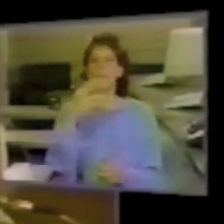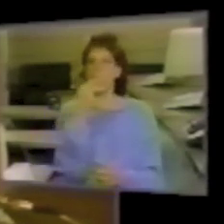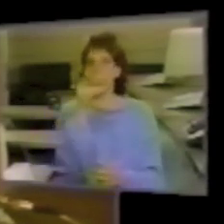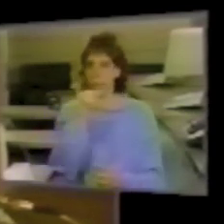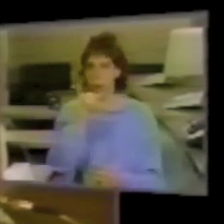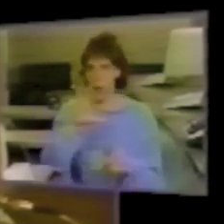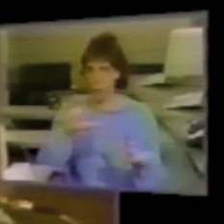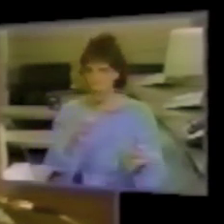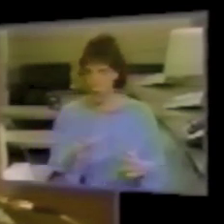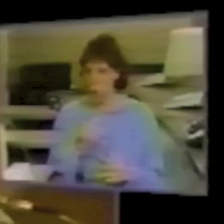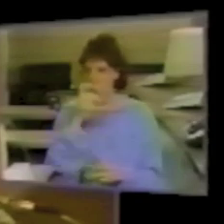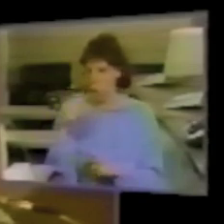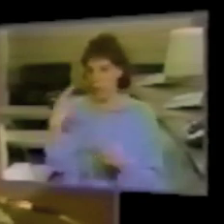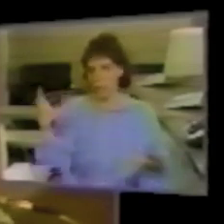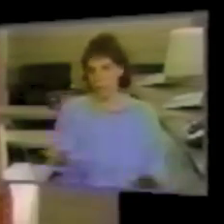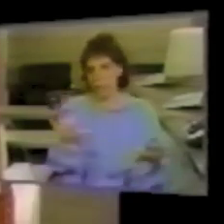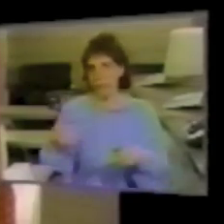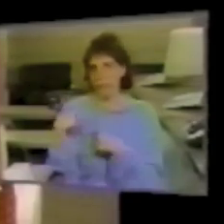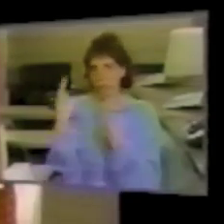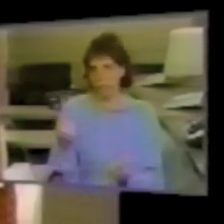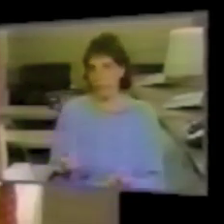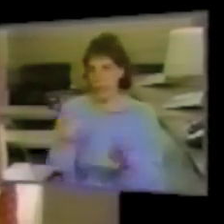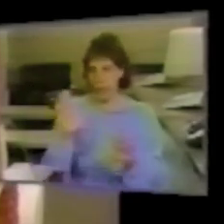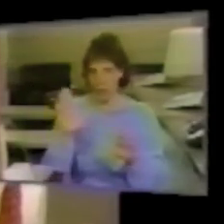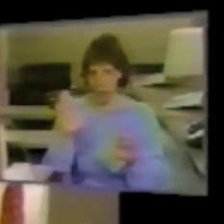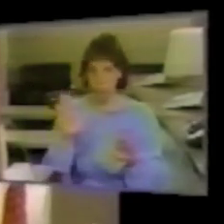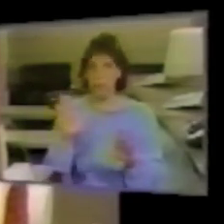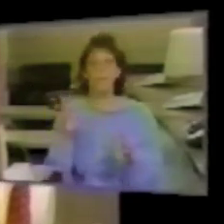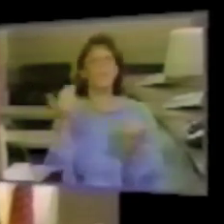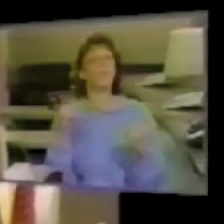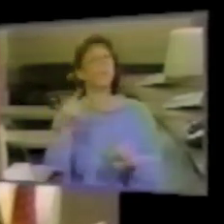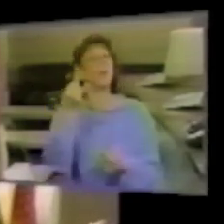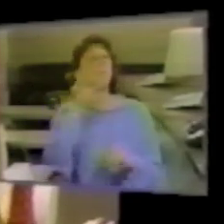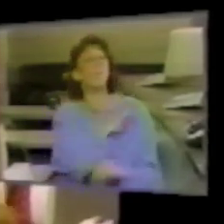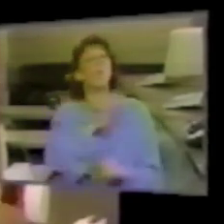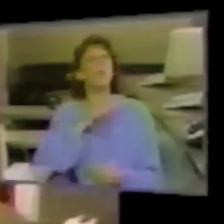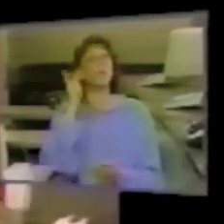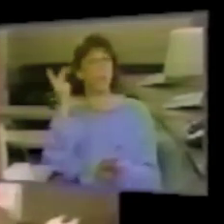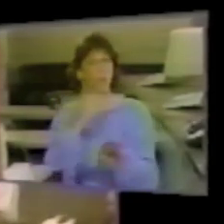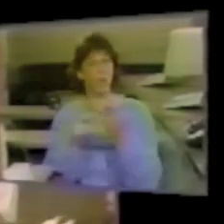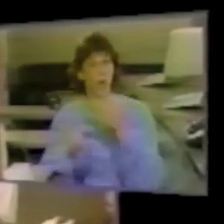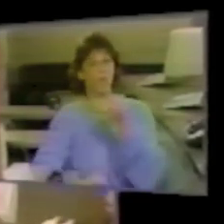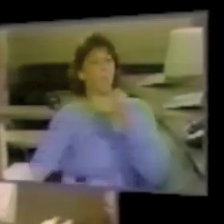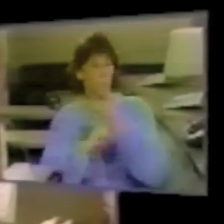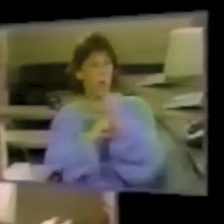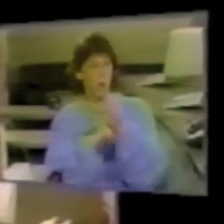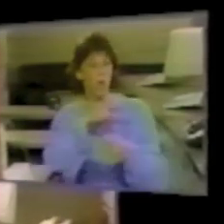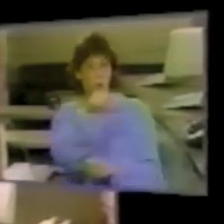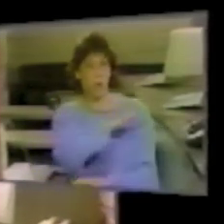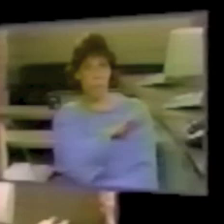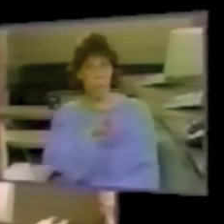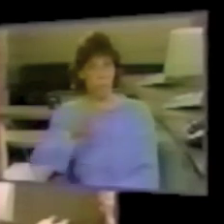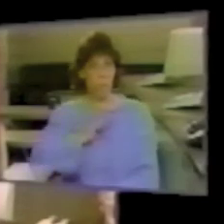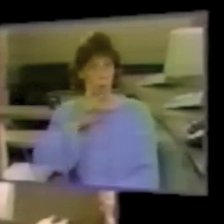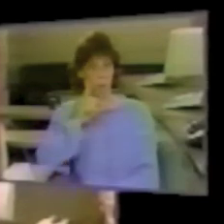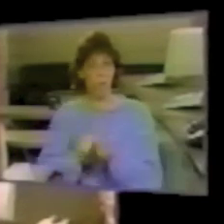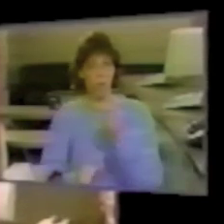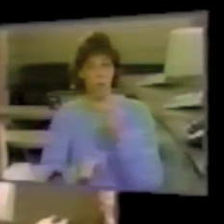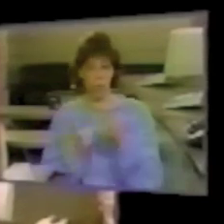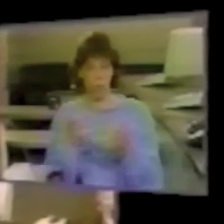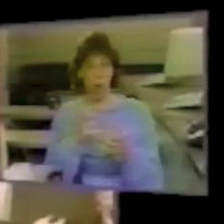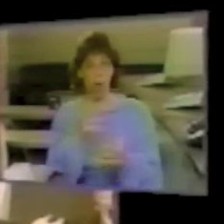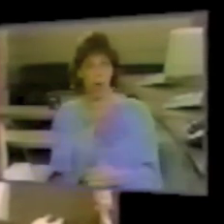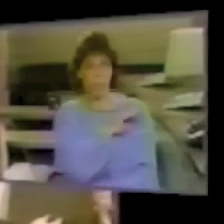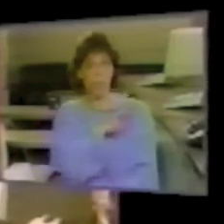active since last Sunday. Still, the board secretary, who supports the students' demand for the majority of the trustees to be